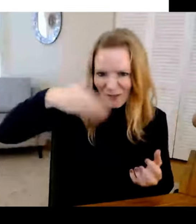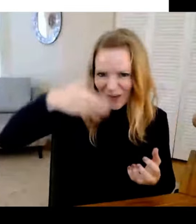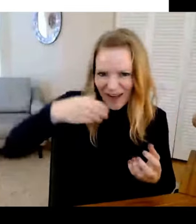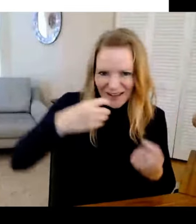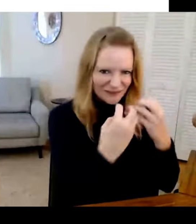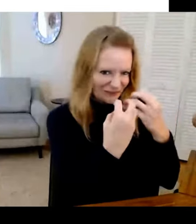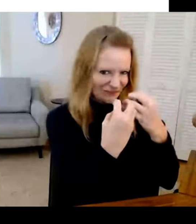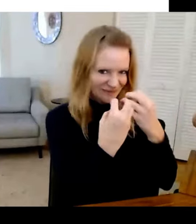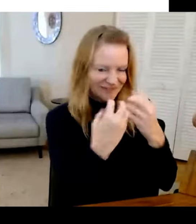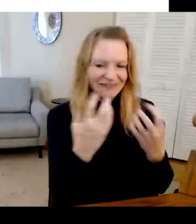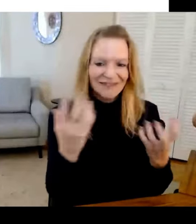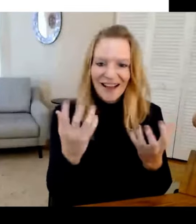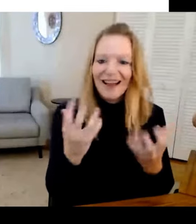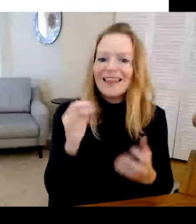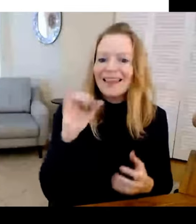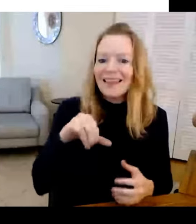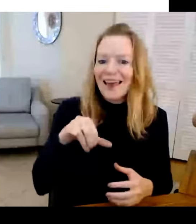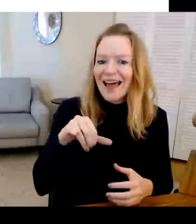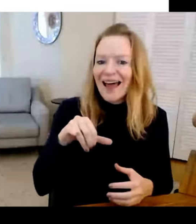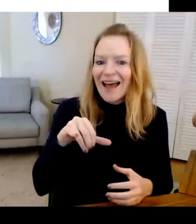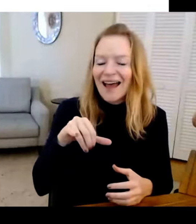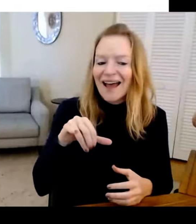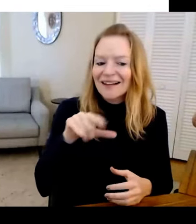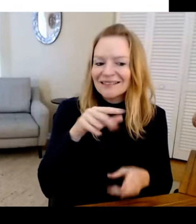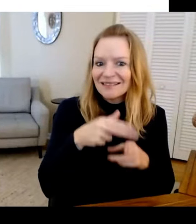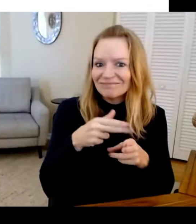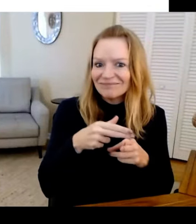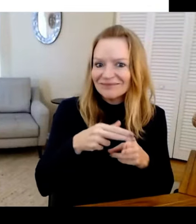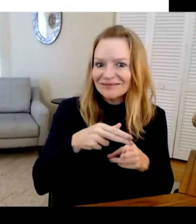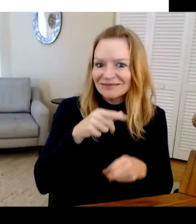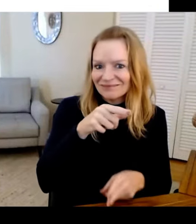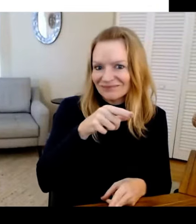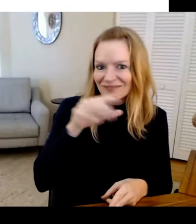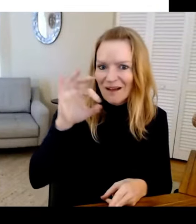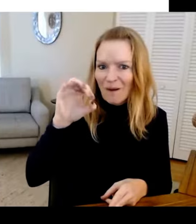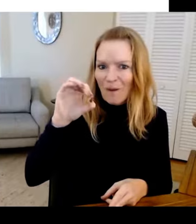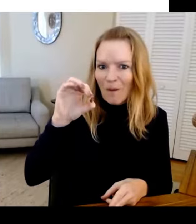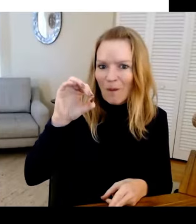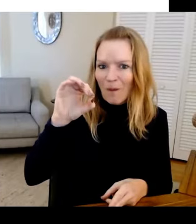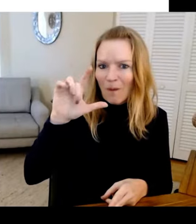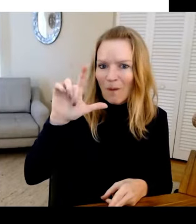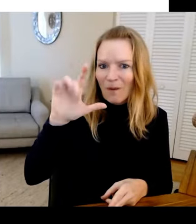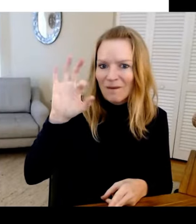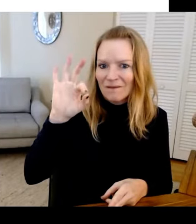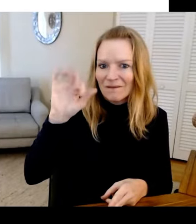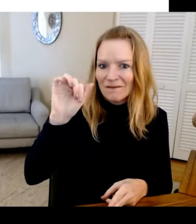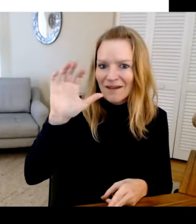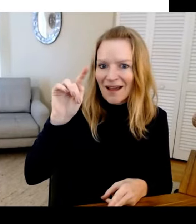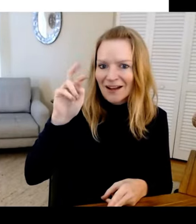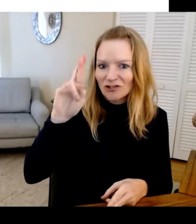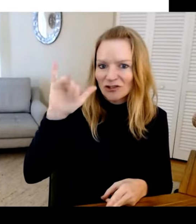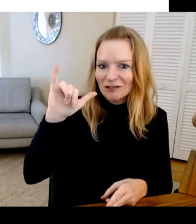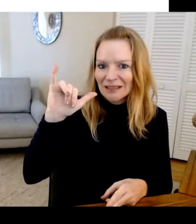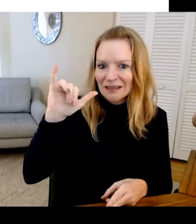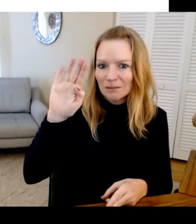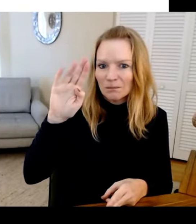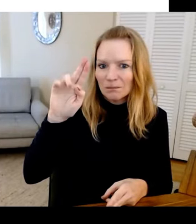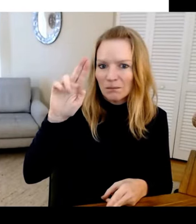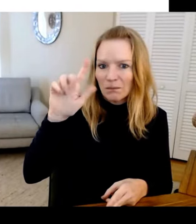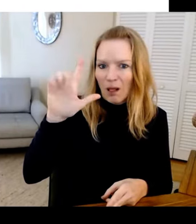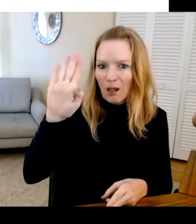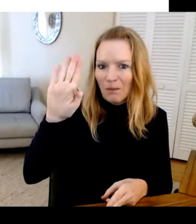You see how rabbits have those big fat cheeks in the front? Well, really, those are what's called